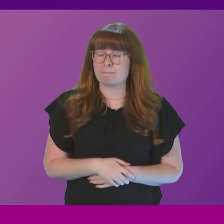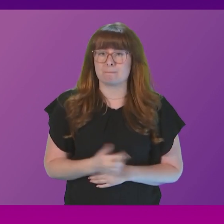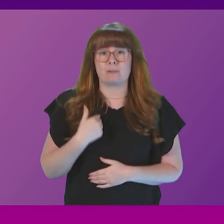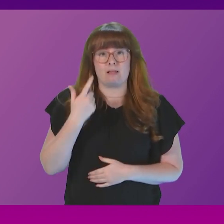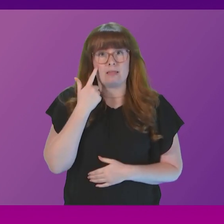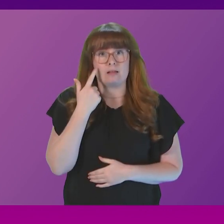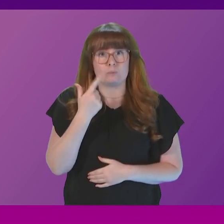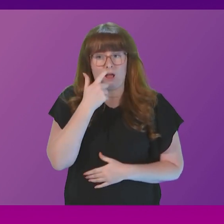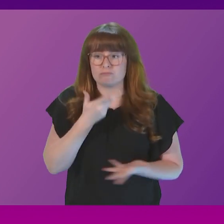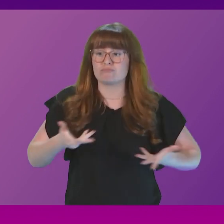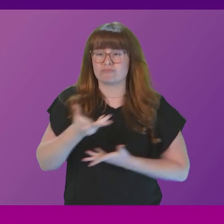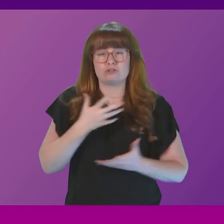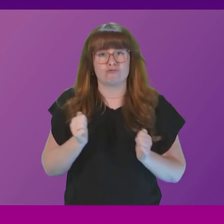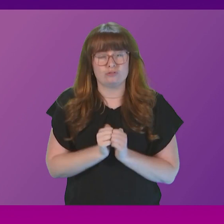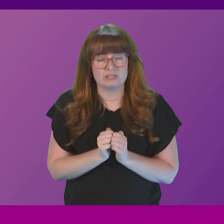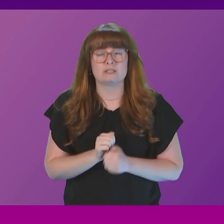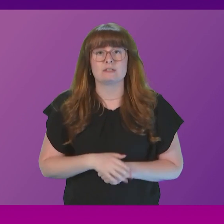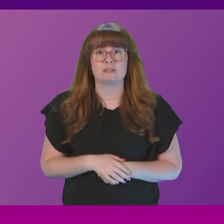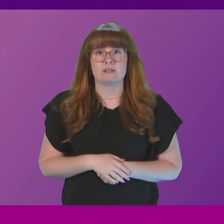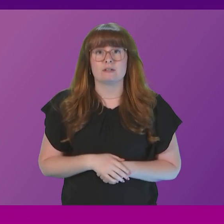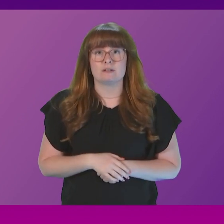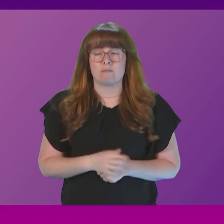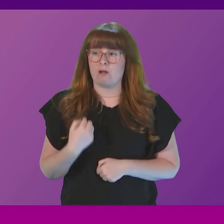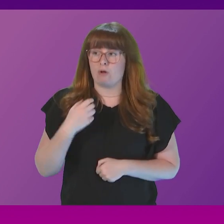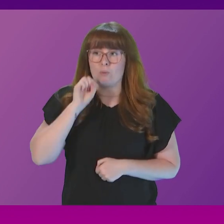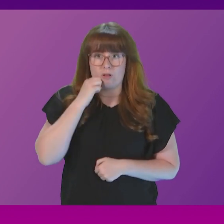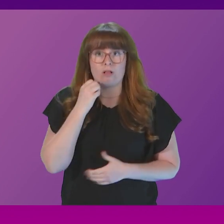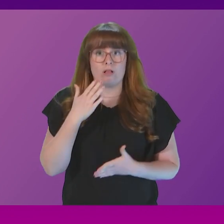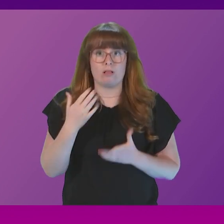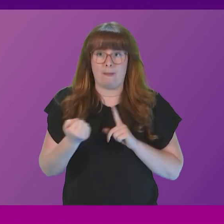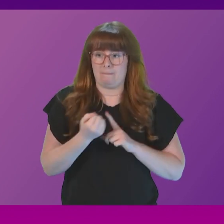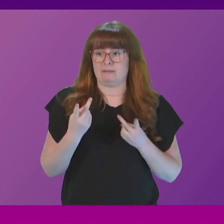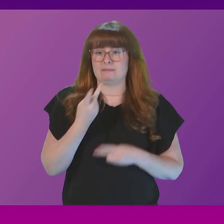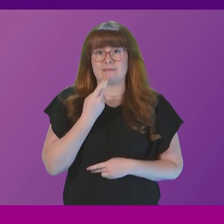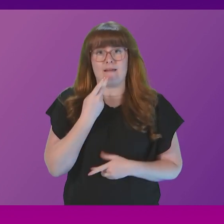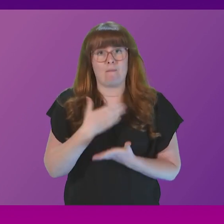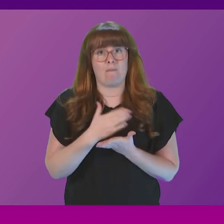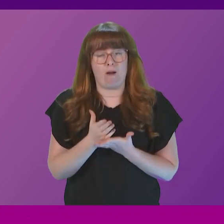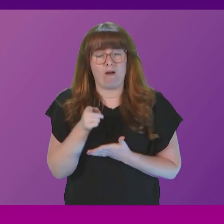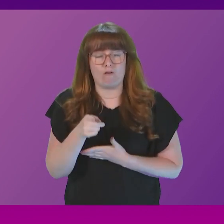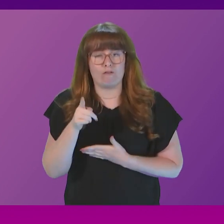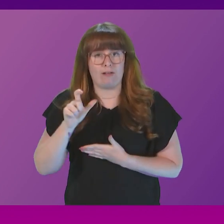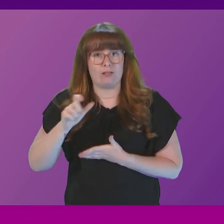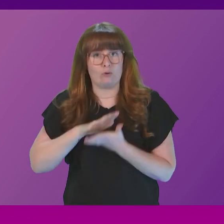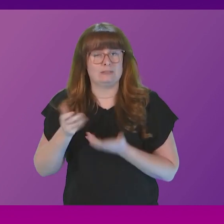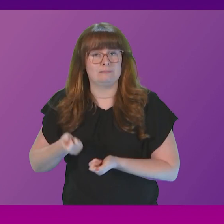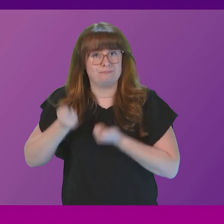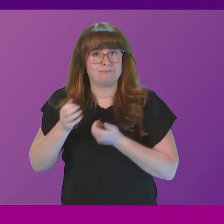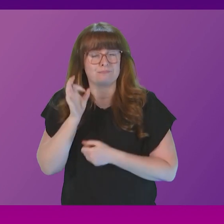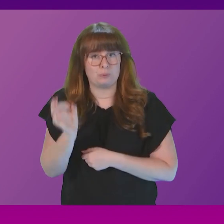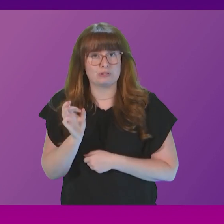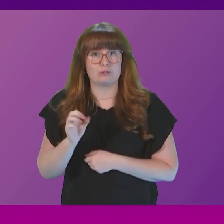collectively on that. But that will have a bearing then, which is a segue to the second part of Claire Hawkey's question. It will have a bearing undoubtedly in the